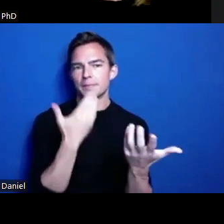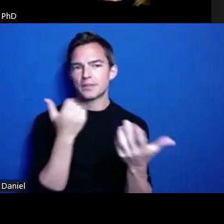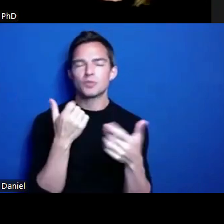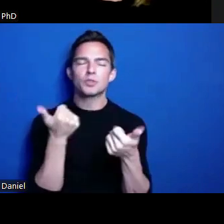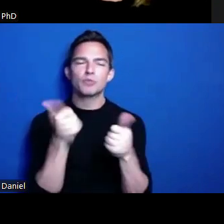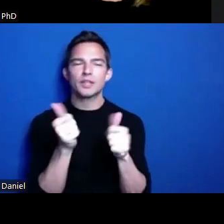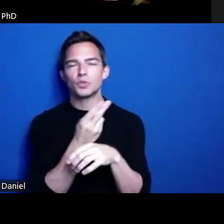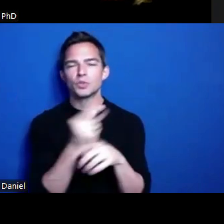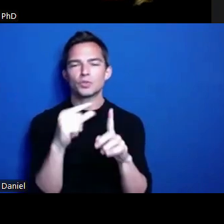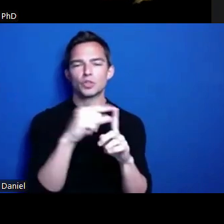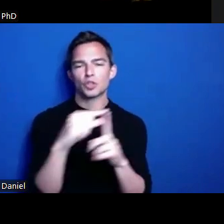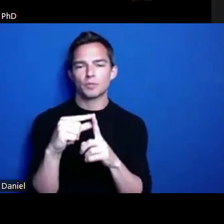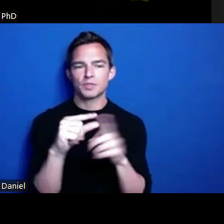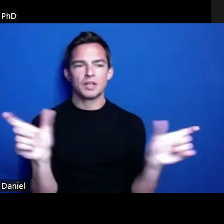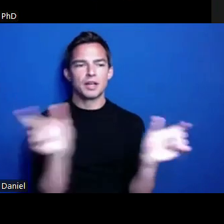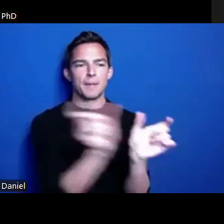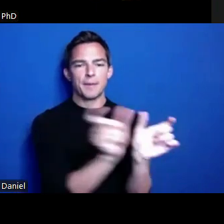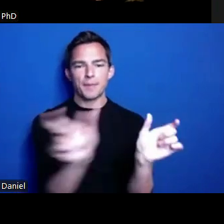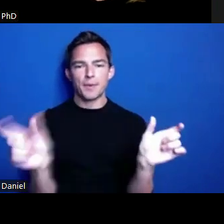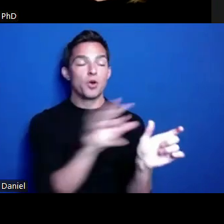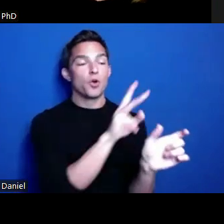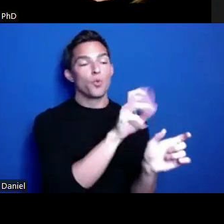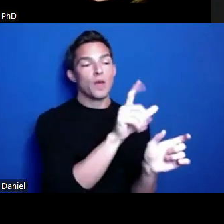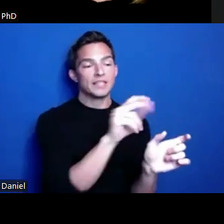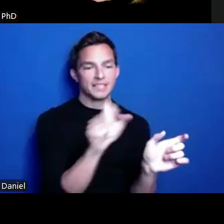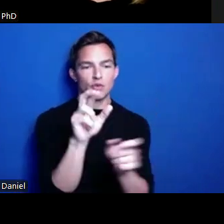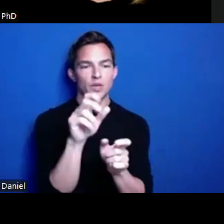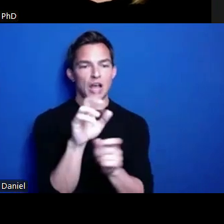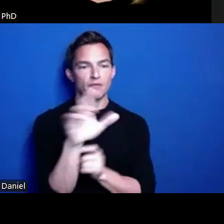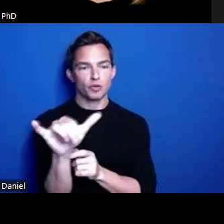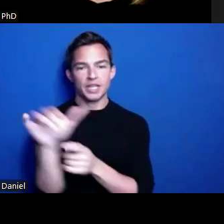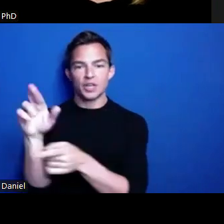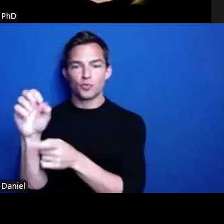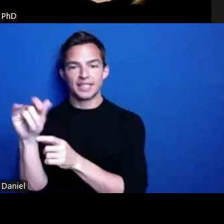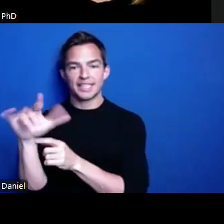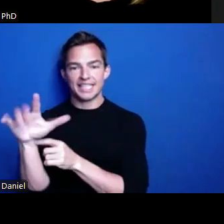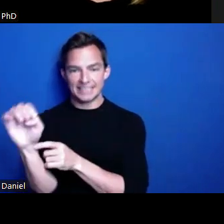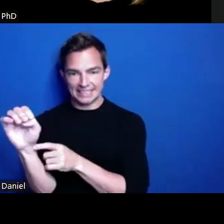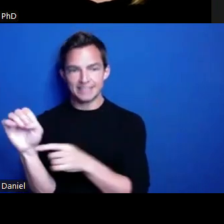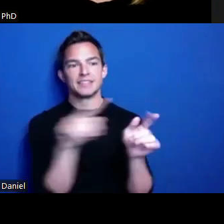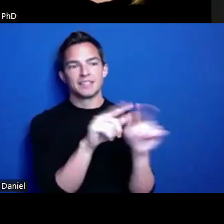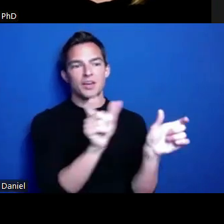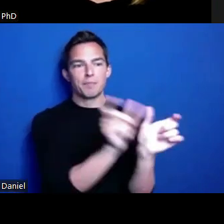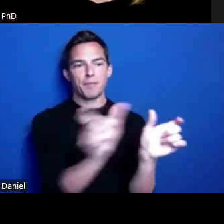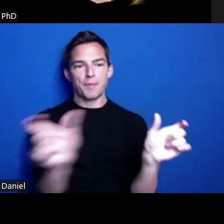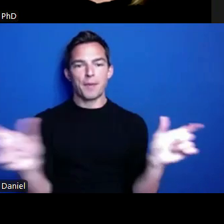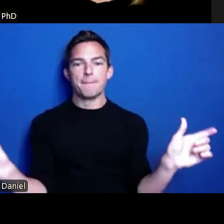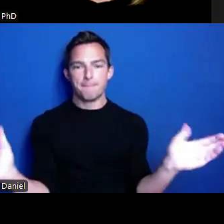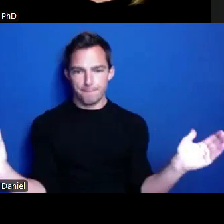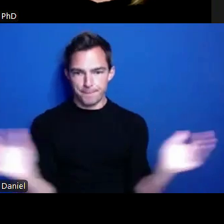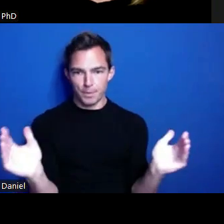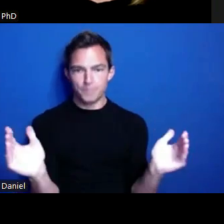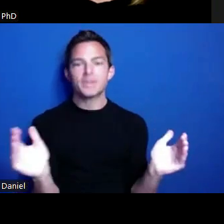the terms together, wellness, recovery, and resilience, I think is always a positive. It's a win-win when we can do that,